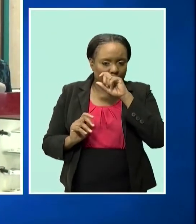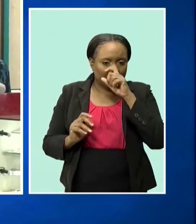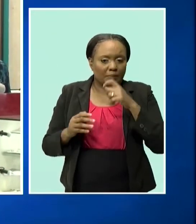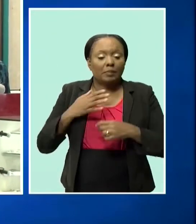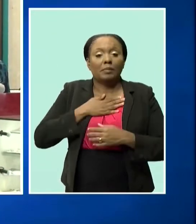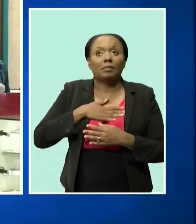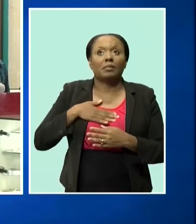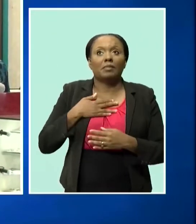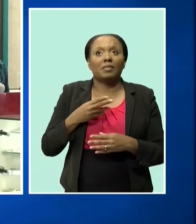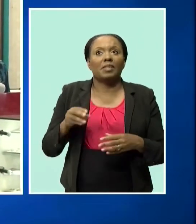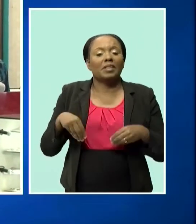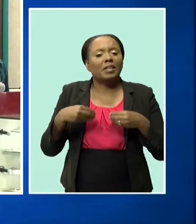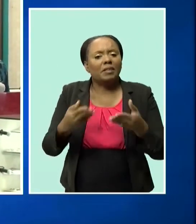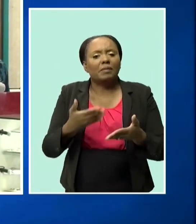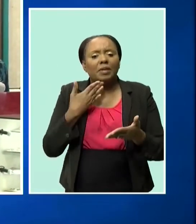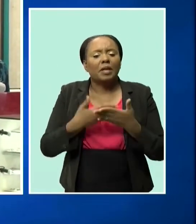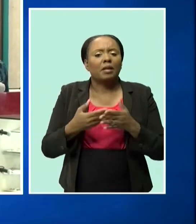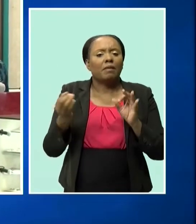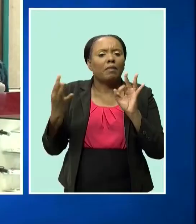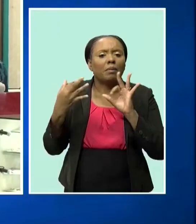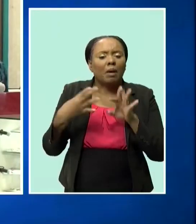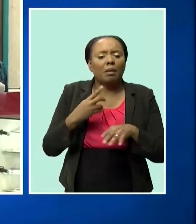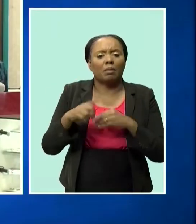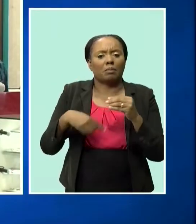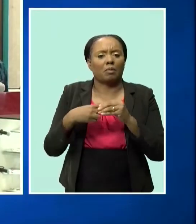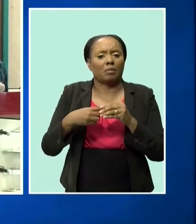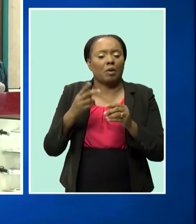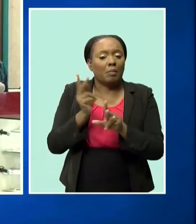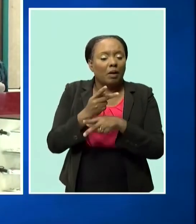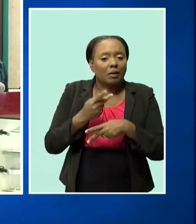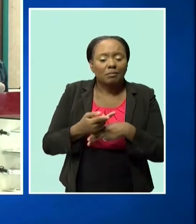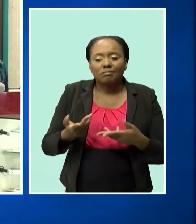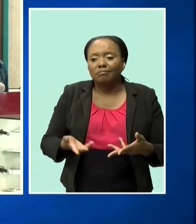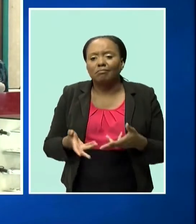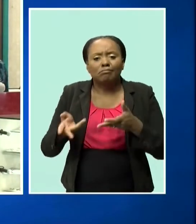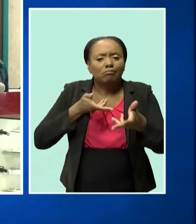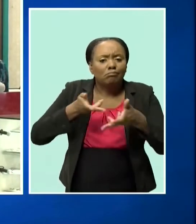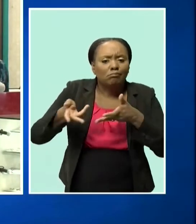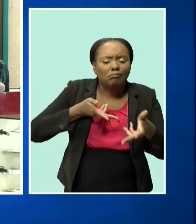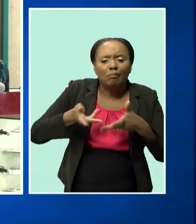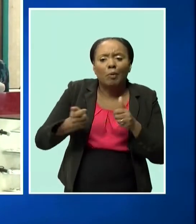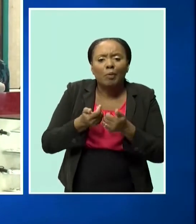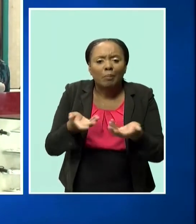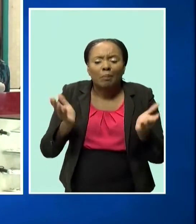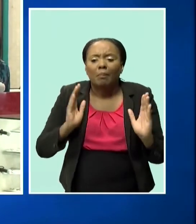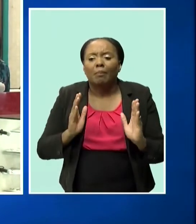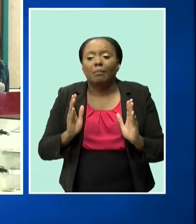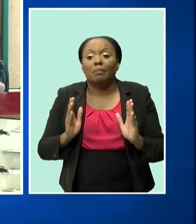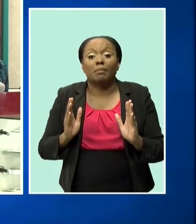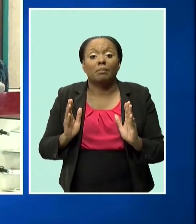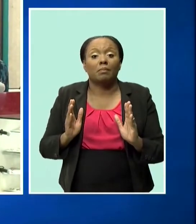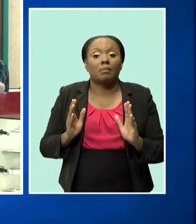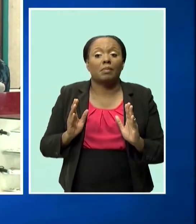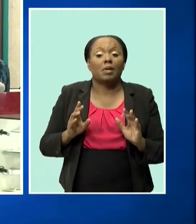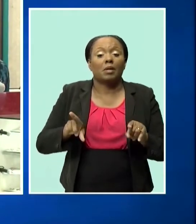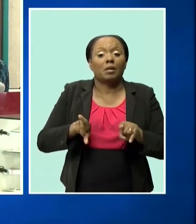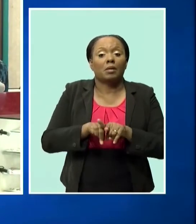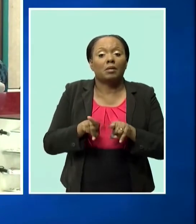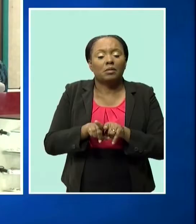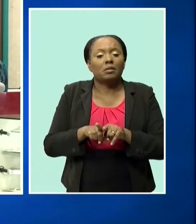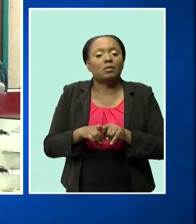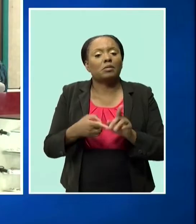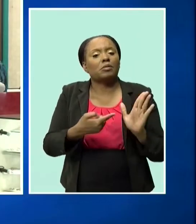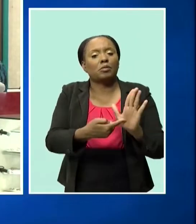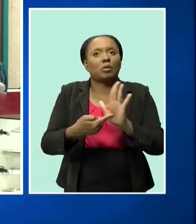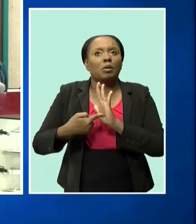Please give them good feedback on their products. Please engage them, but at the end of the day, please show your